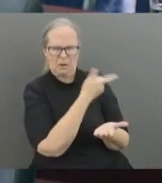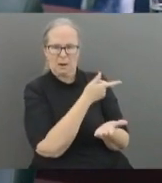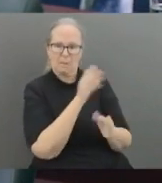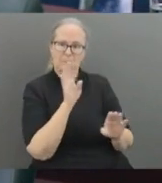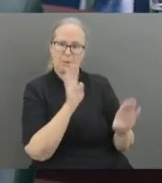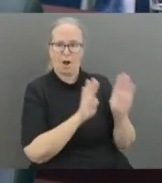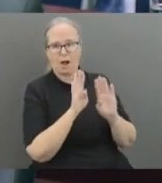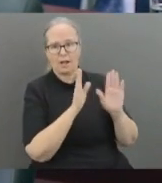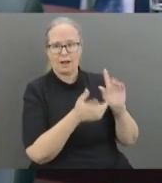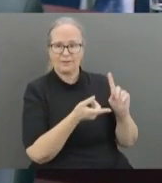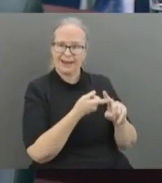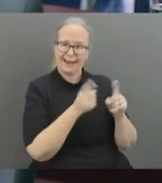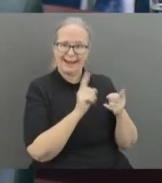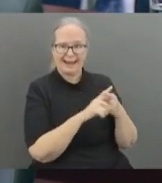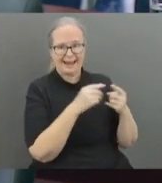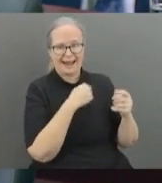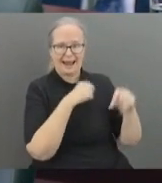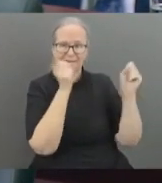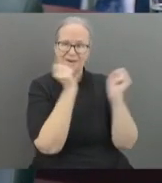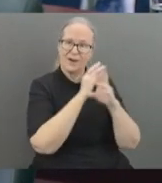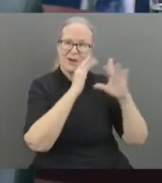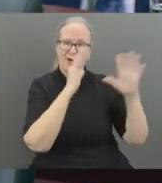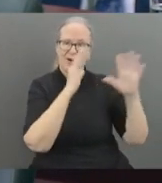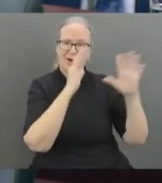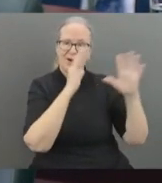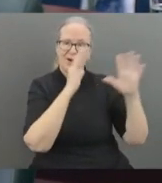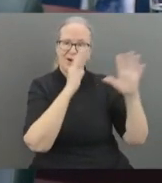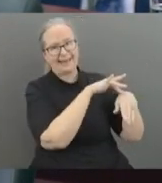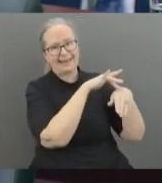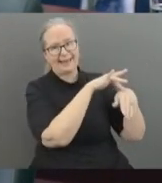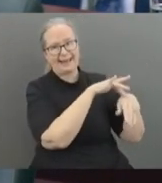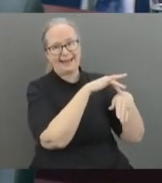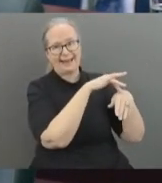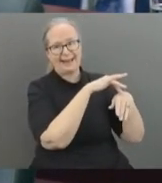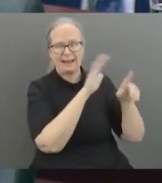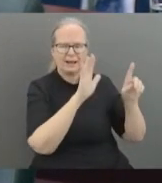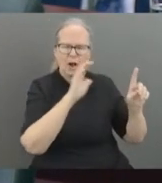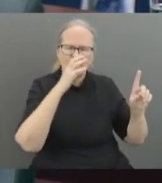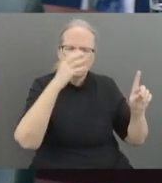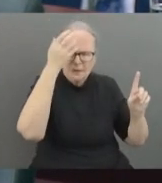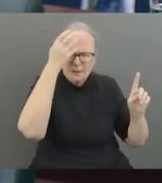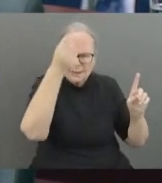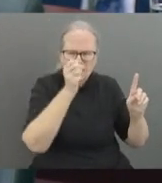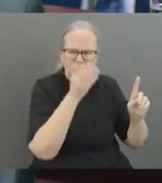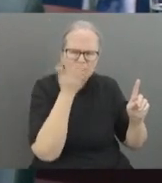they're focused on rather than the common sense management of wildlife, which is what the Alberta trappers want to do.